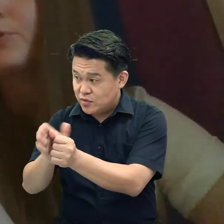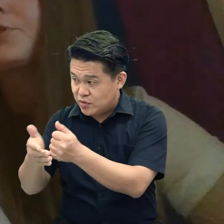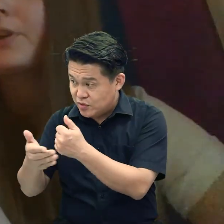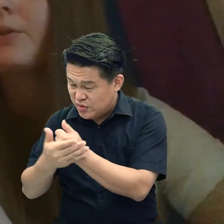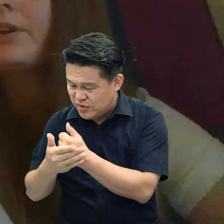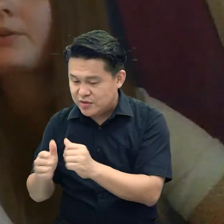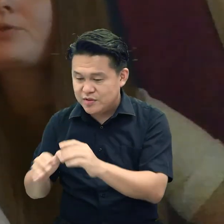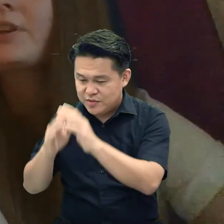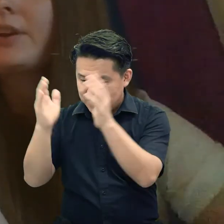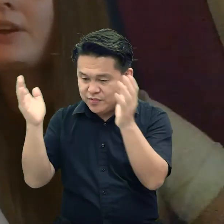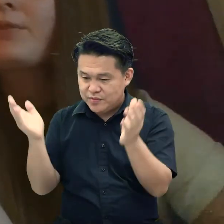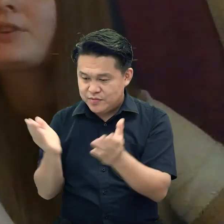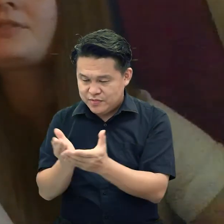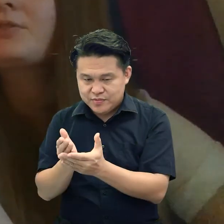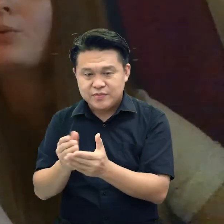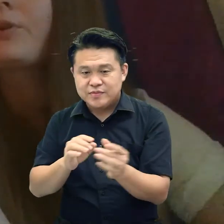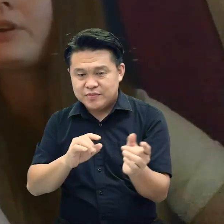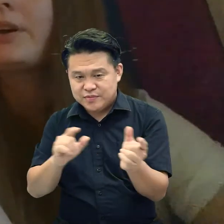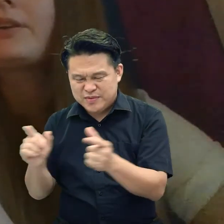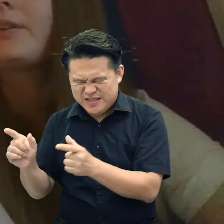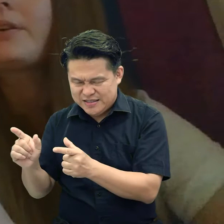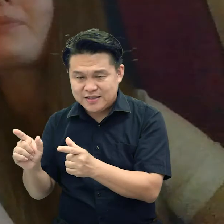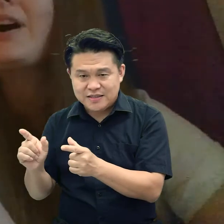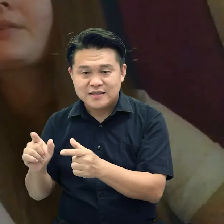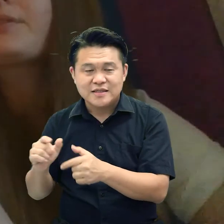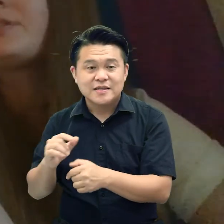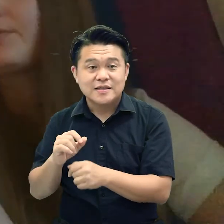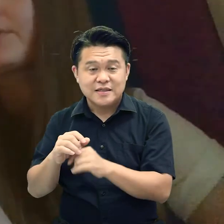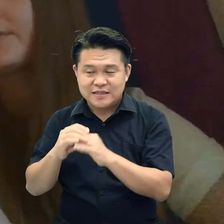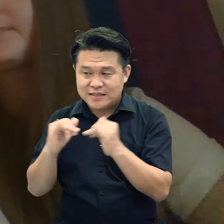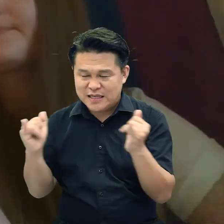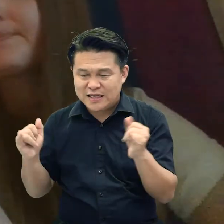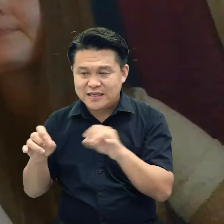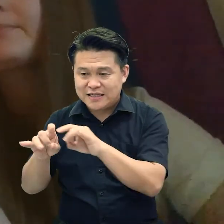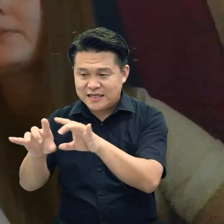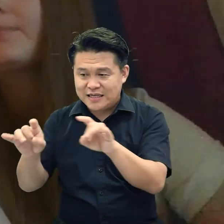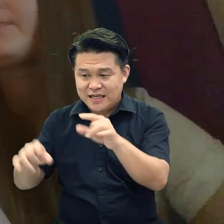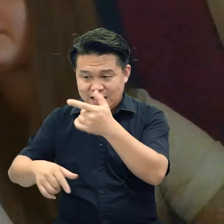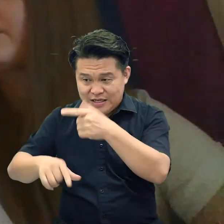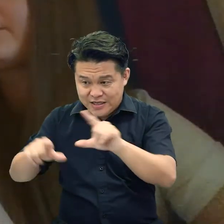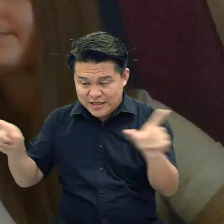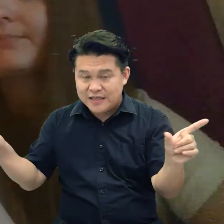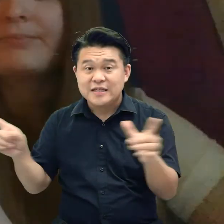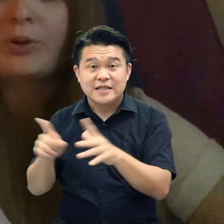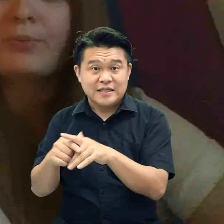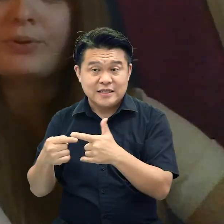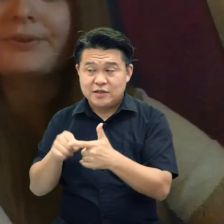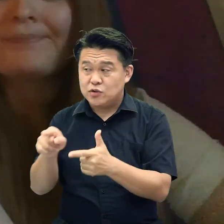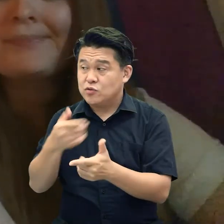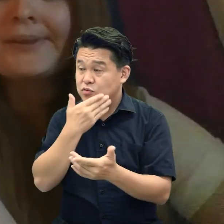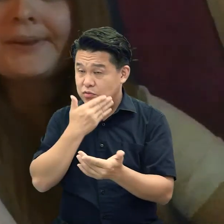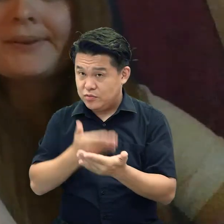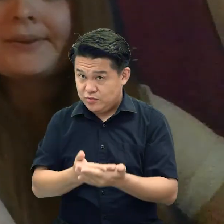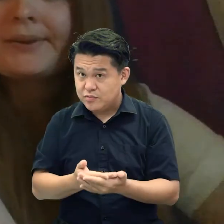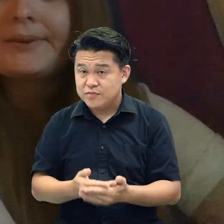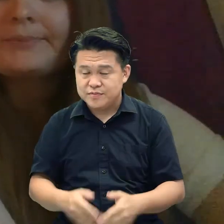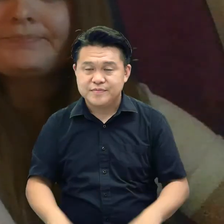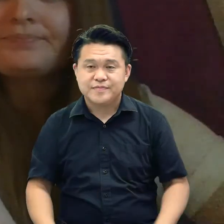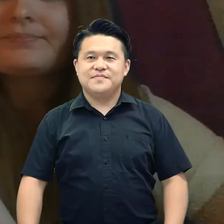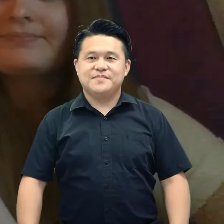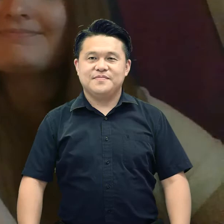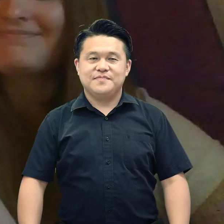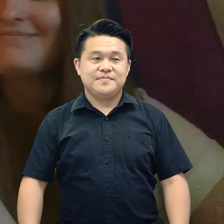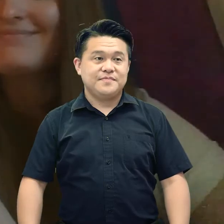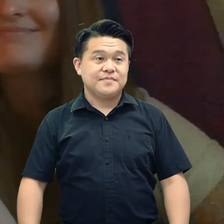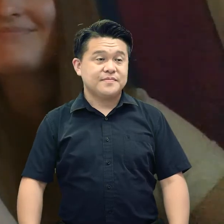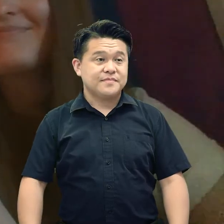Exactly. Support each other and understand that every story and path is different. Exactly. Very important. And the